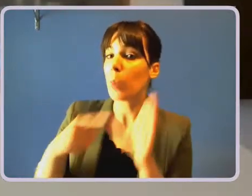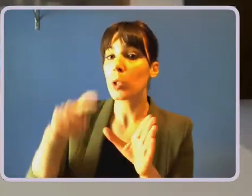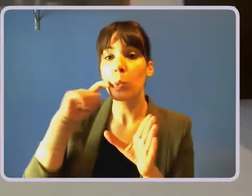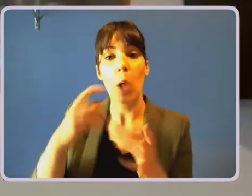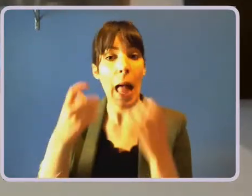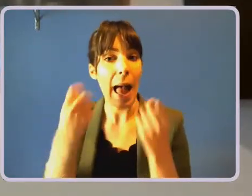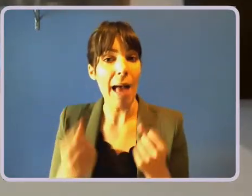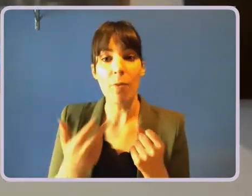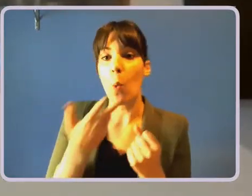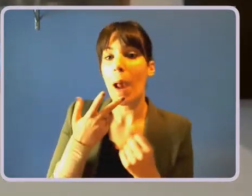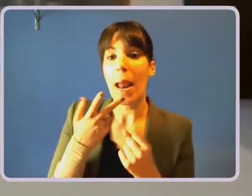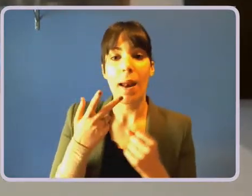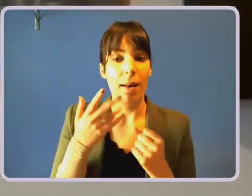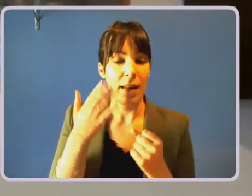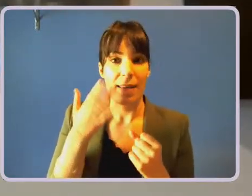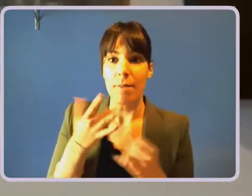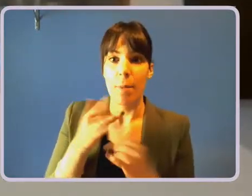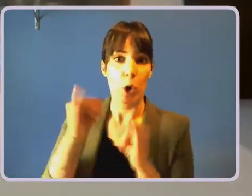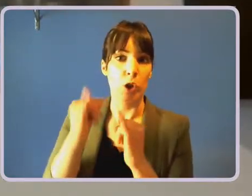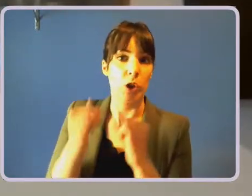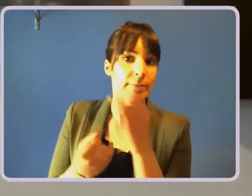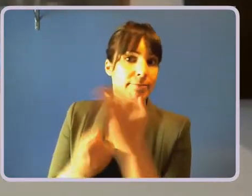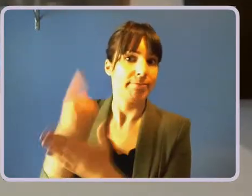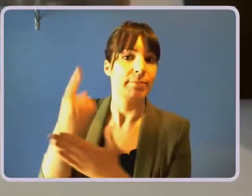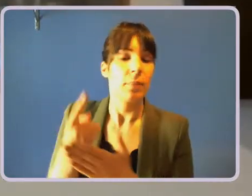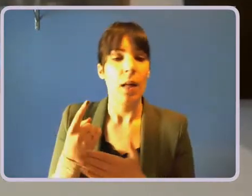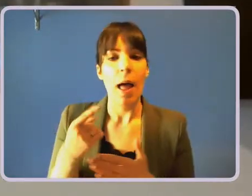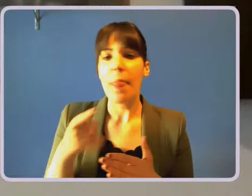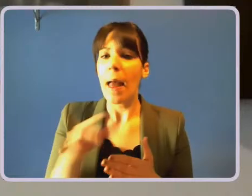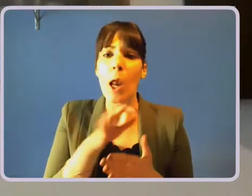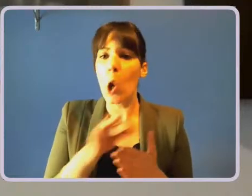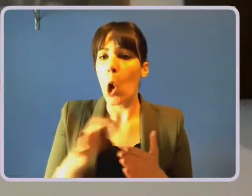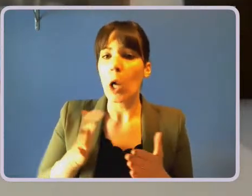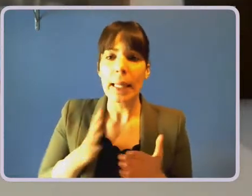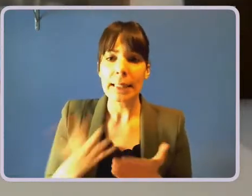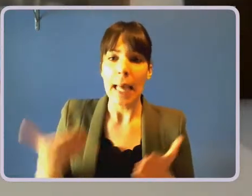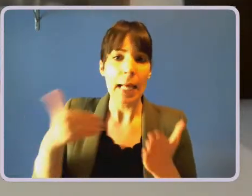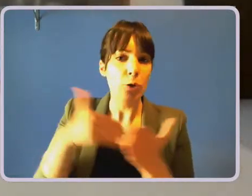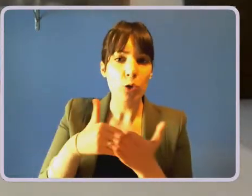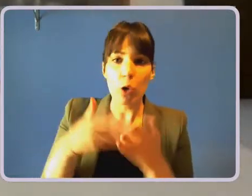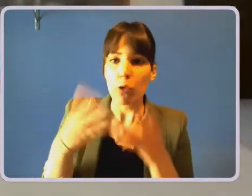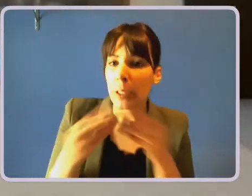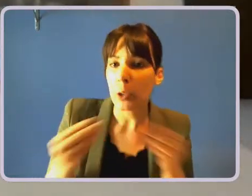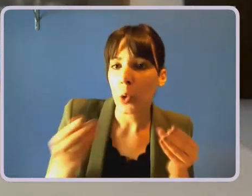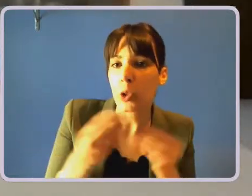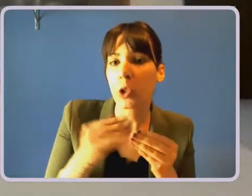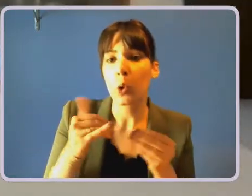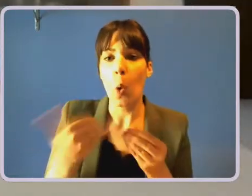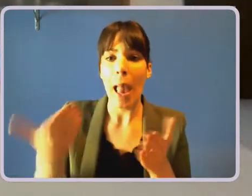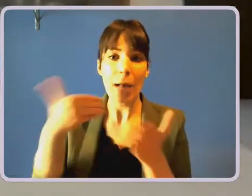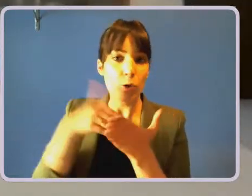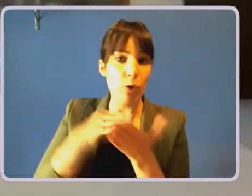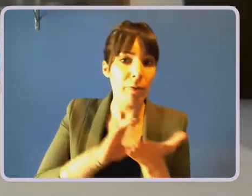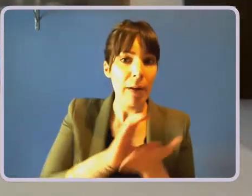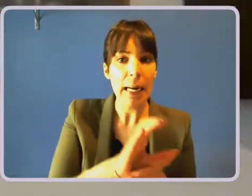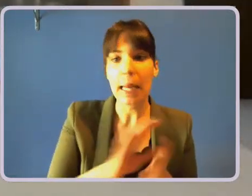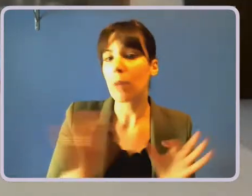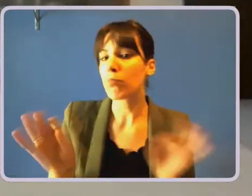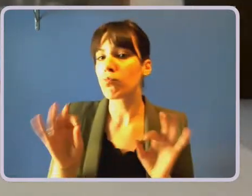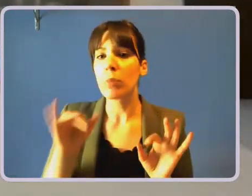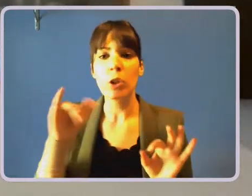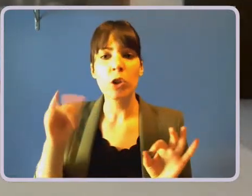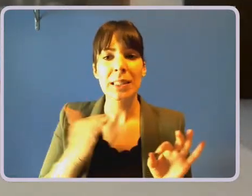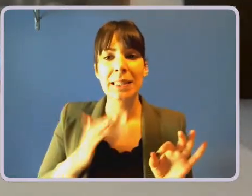won't need any additional resources or money. It just needs organisations like the local disability